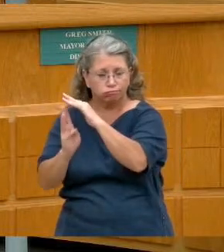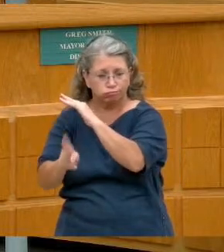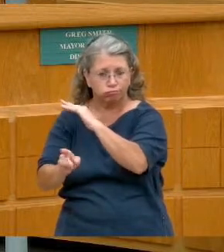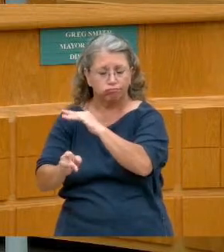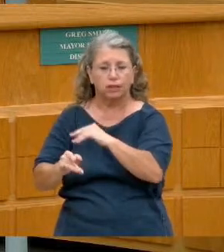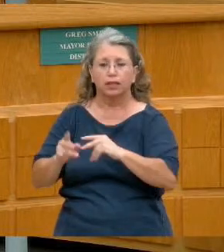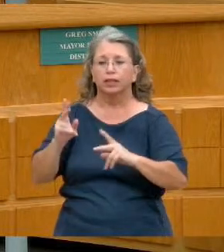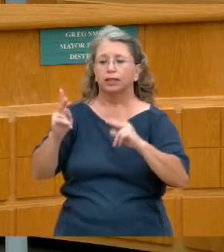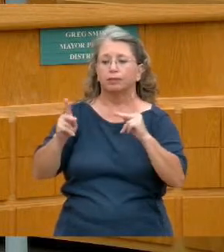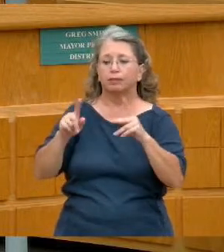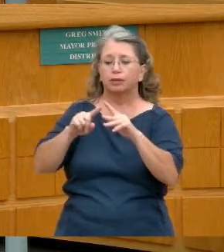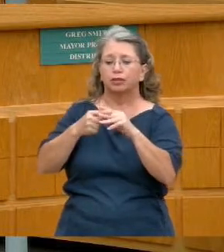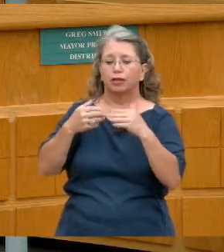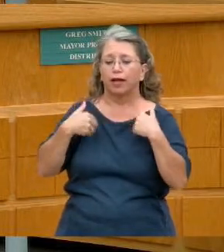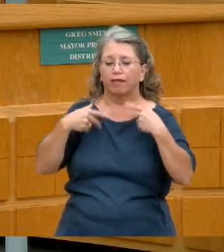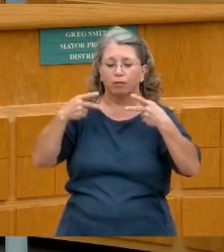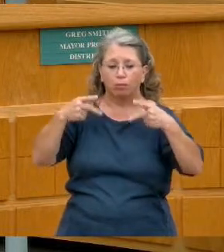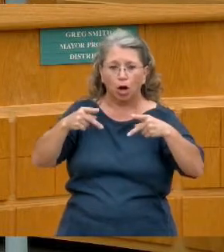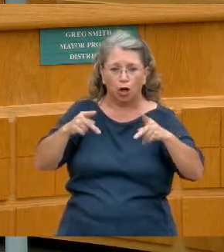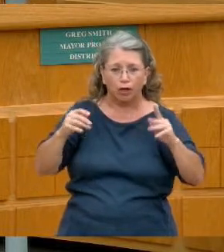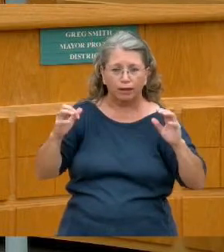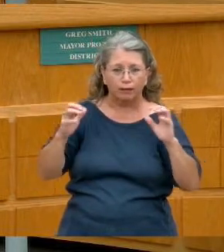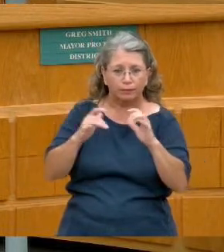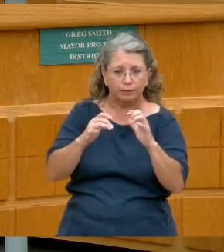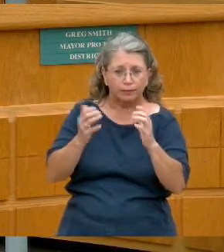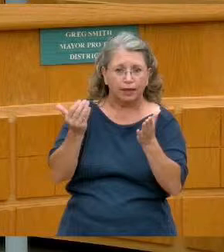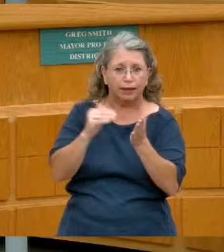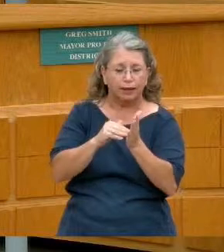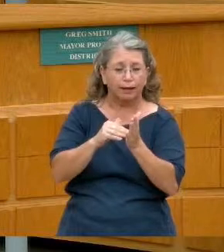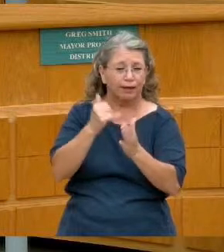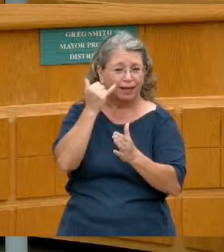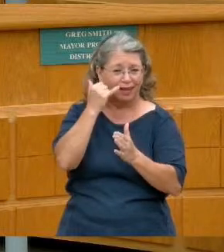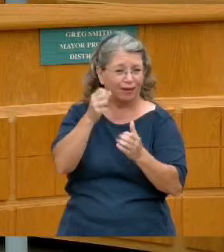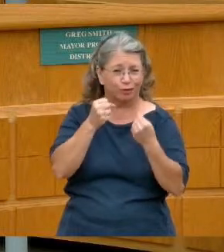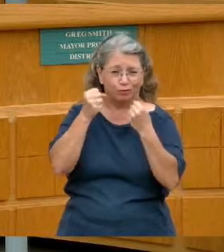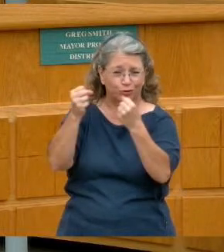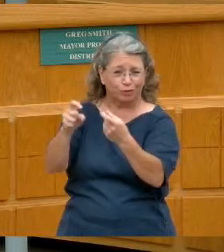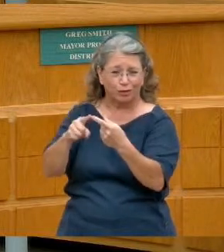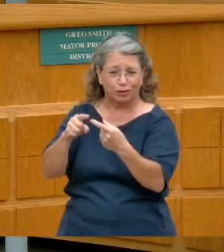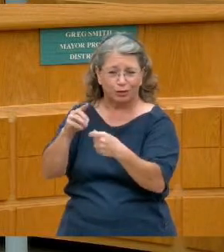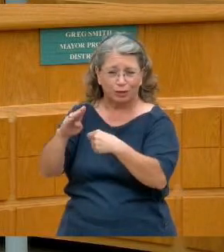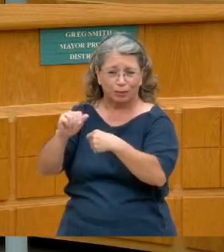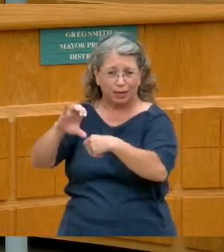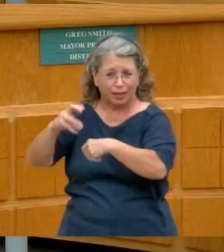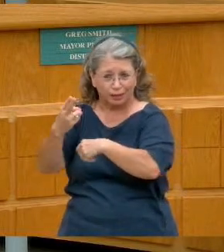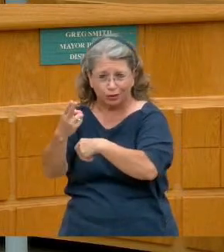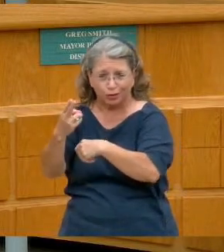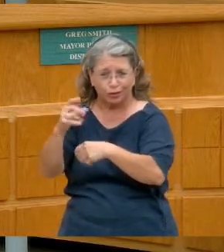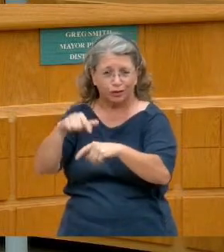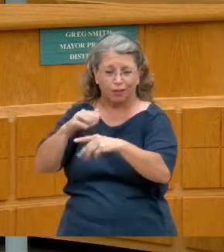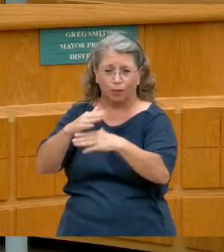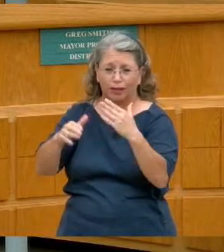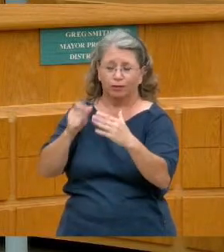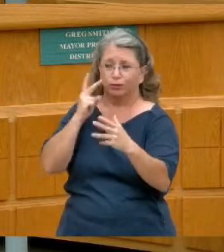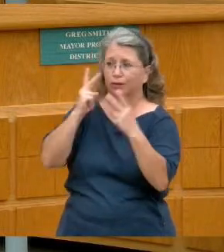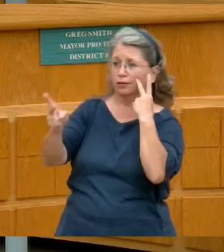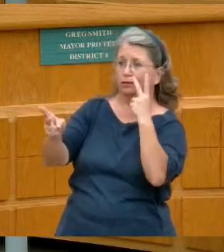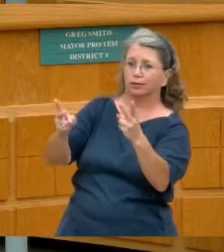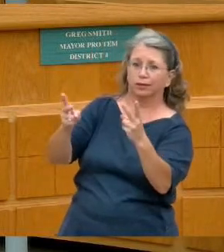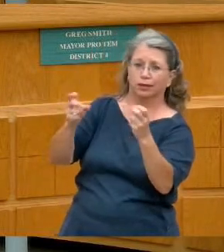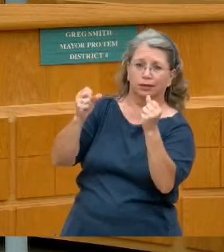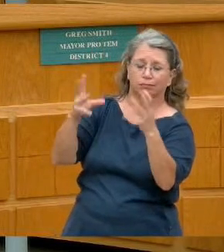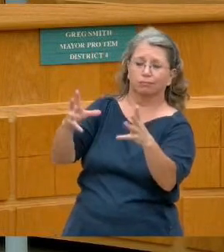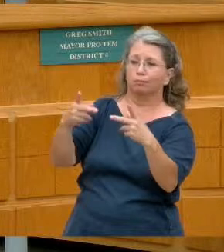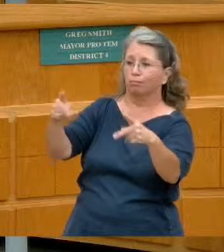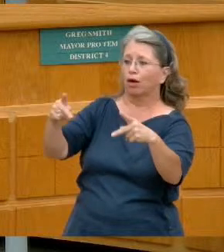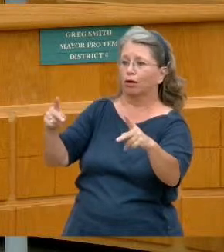starting to have parties and things like that again. And if anybody's driven to the beach on the weekend, you can see any number of parties going